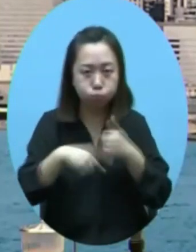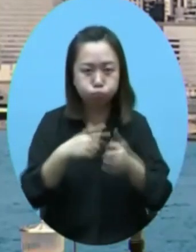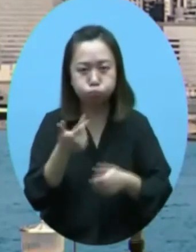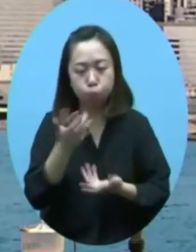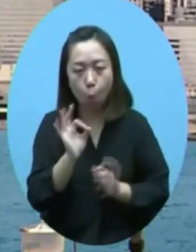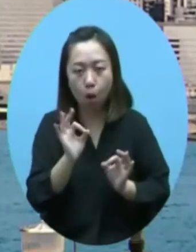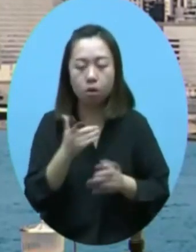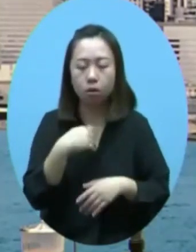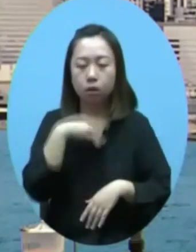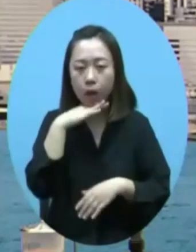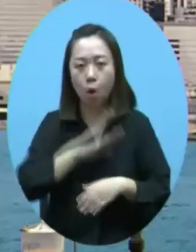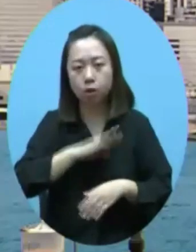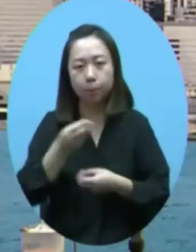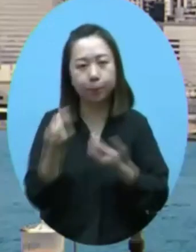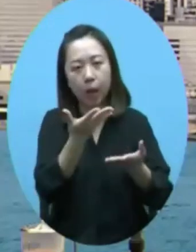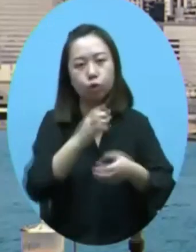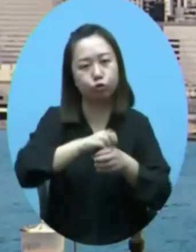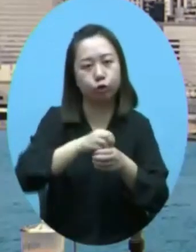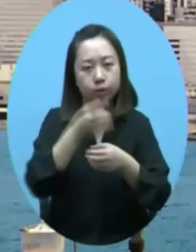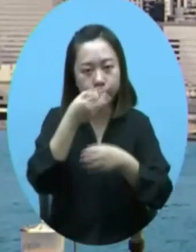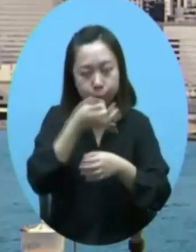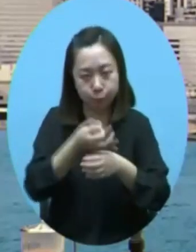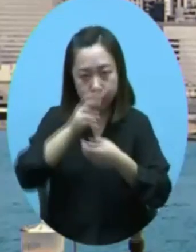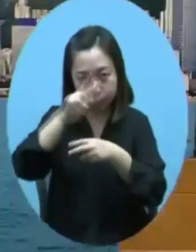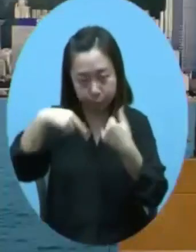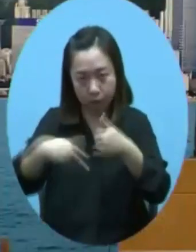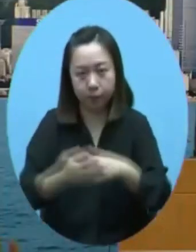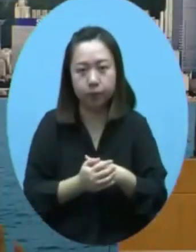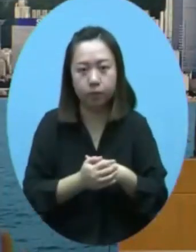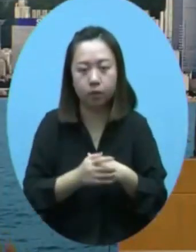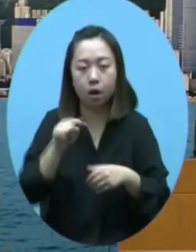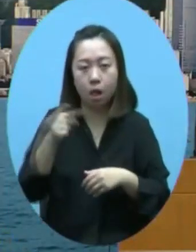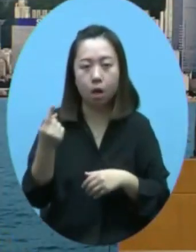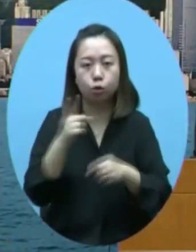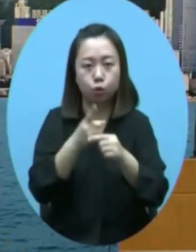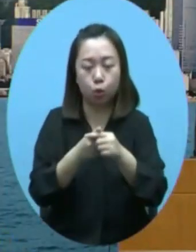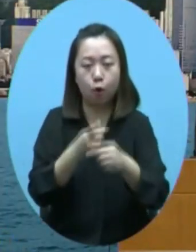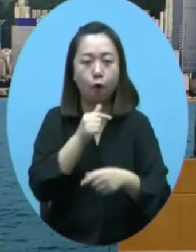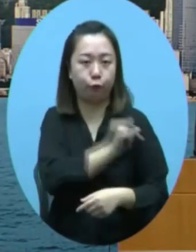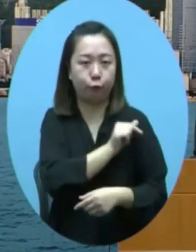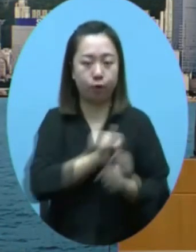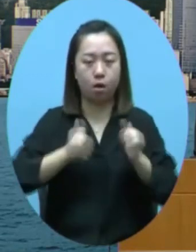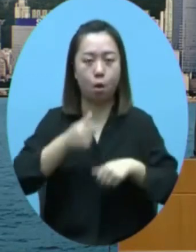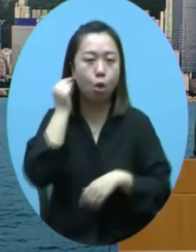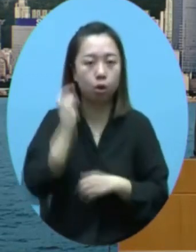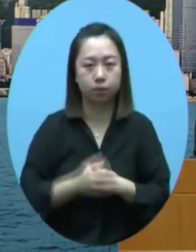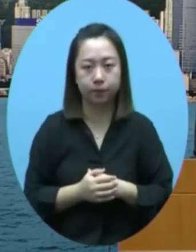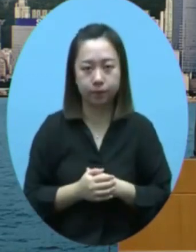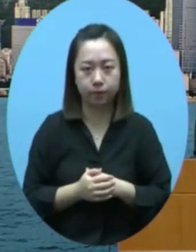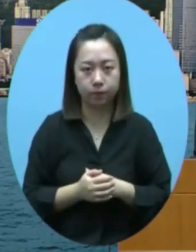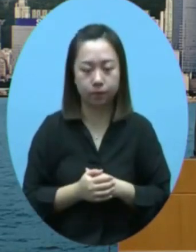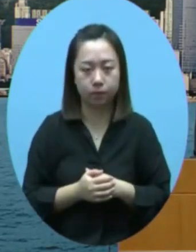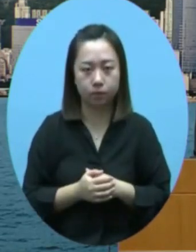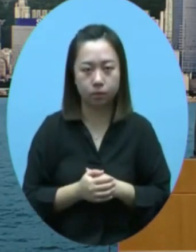haven't received it, they can actually see a private doctor first. Okay, the lady in the